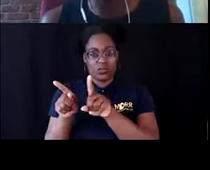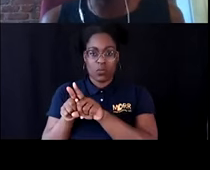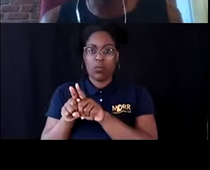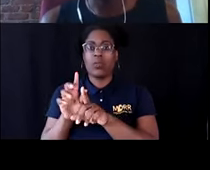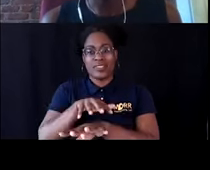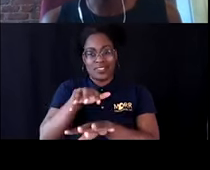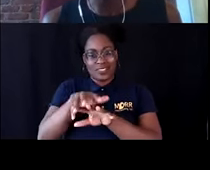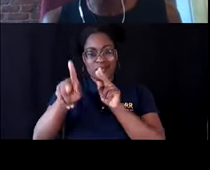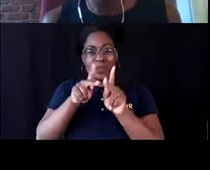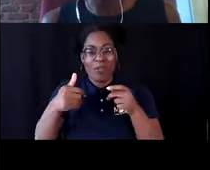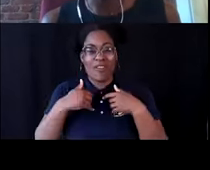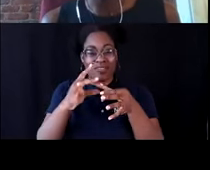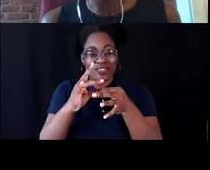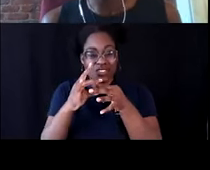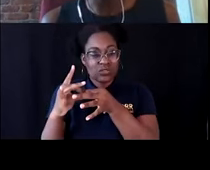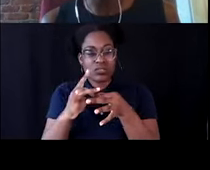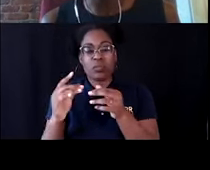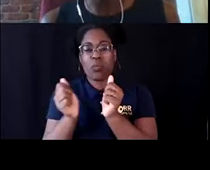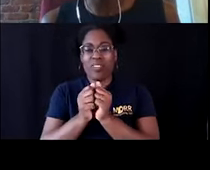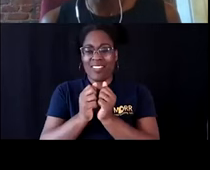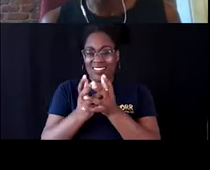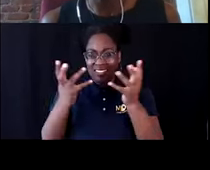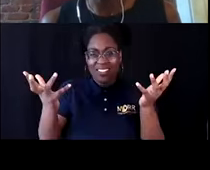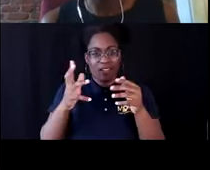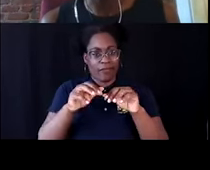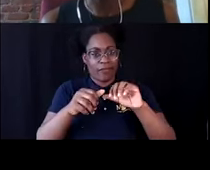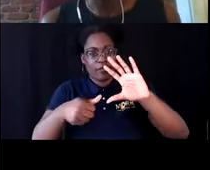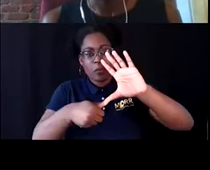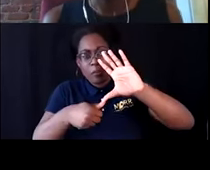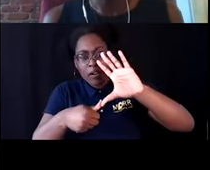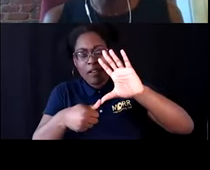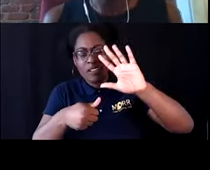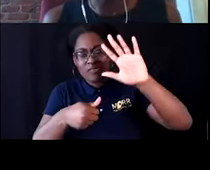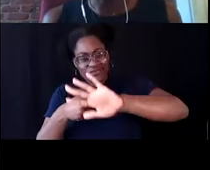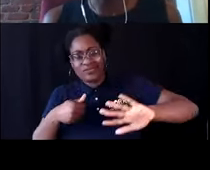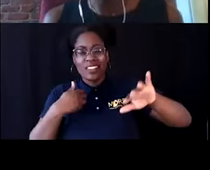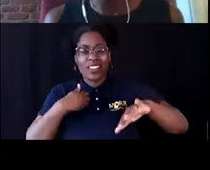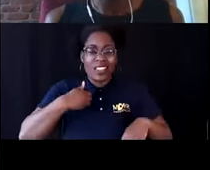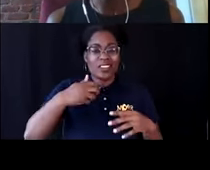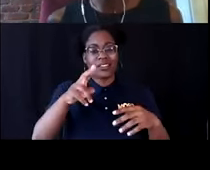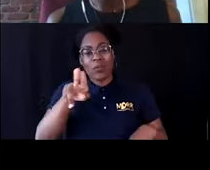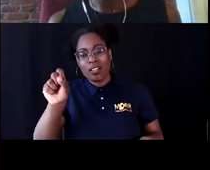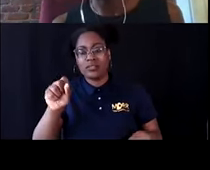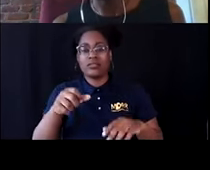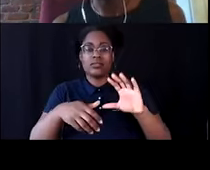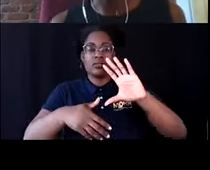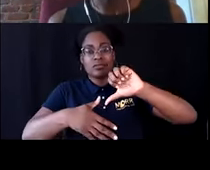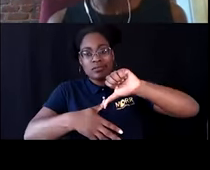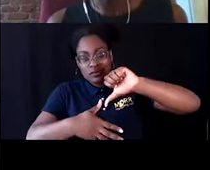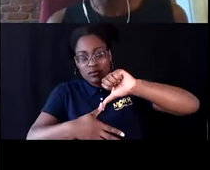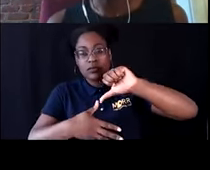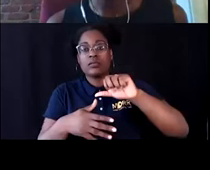that politically have gotten rid of their ability to run their own affairs. And then people of color is an umbrella